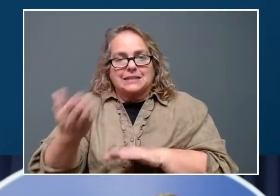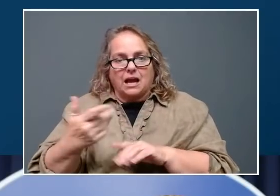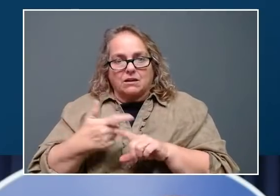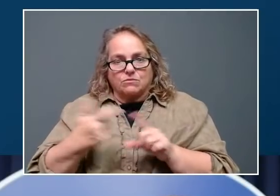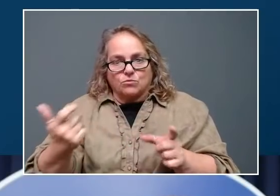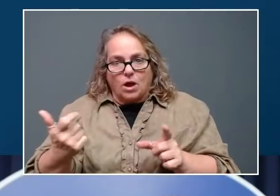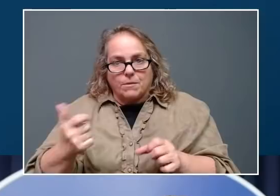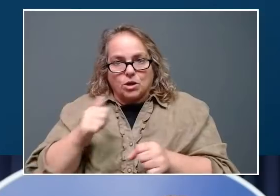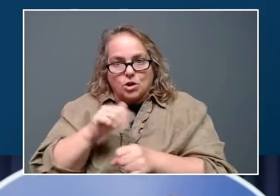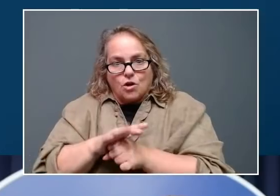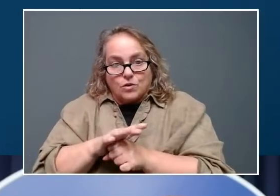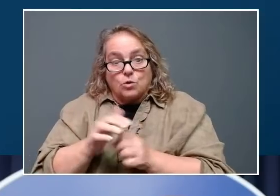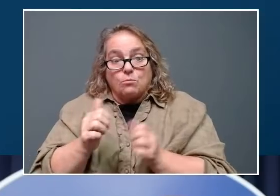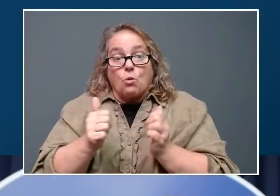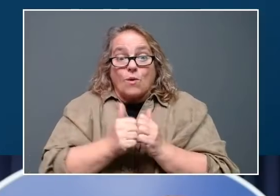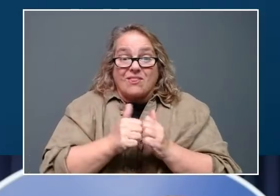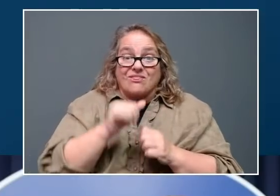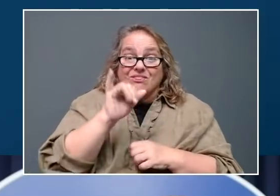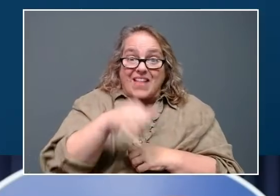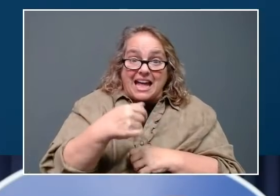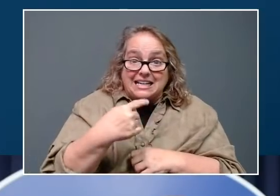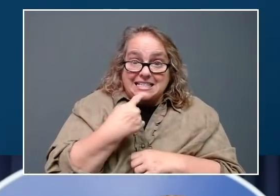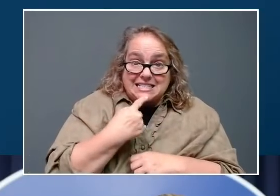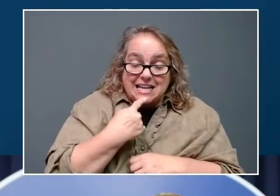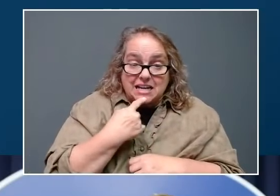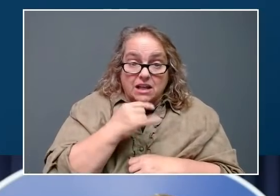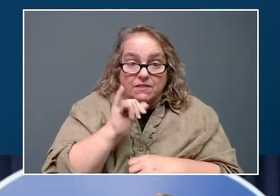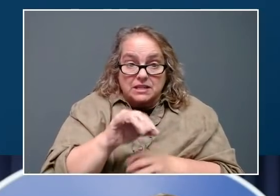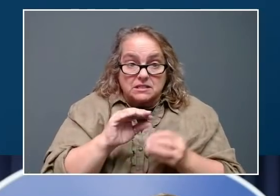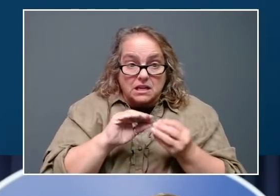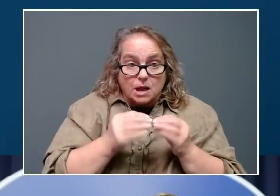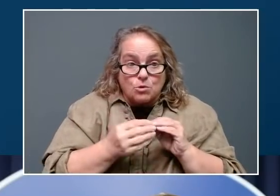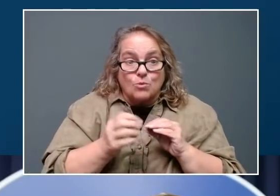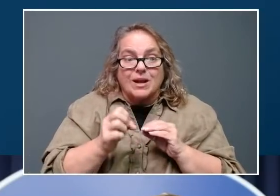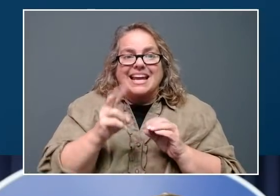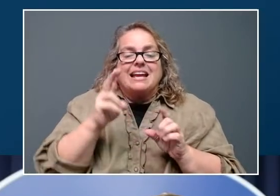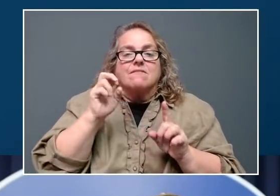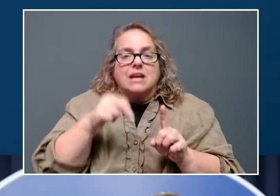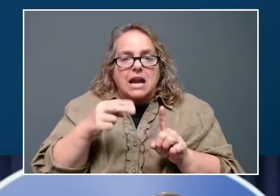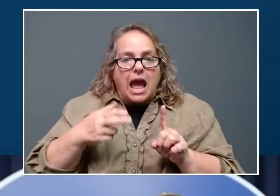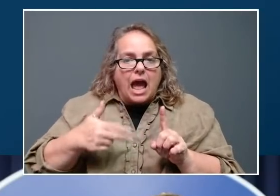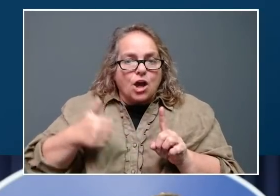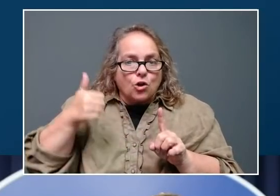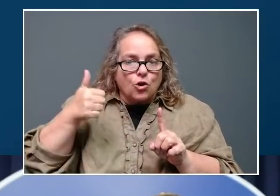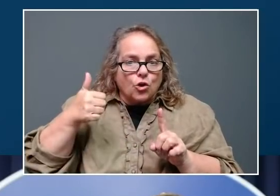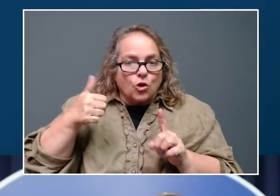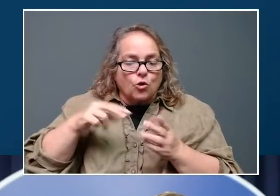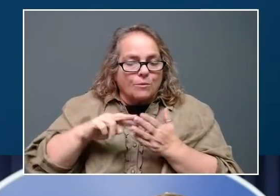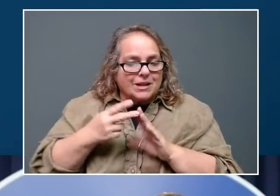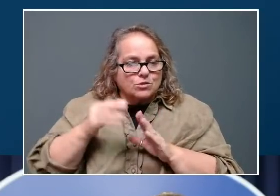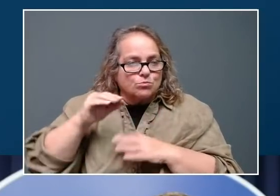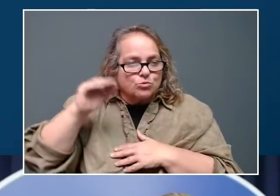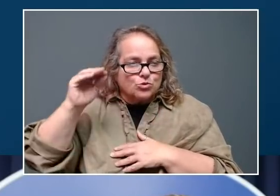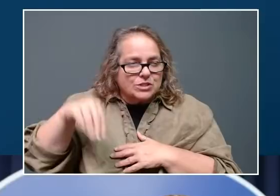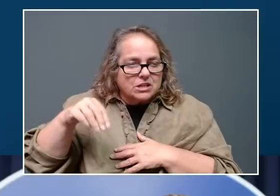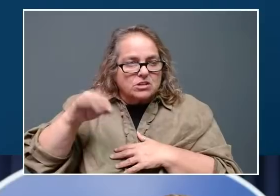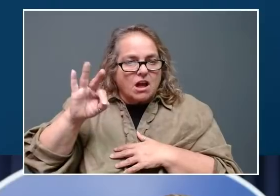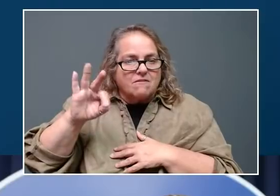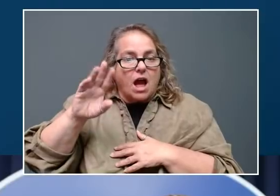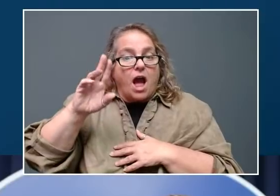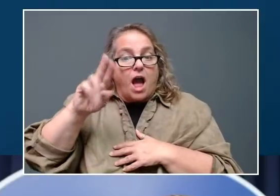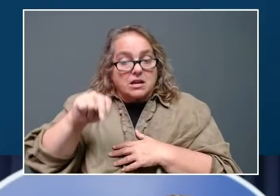said, these numbers were even higher, meaning the percentage of